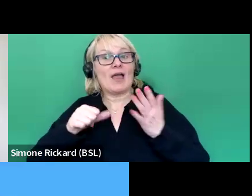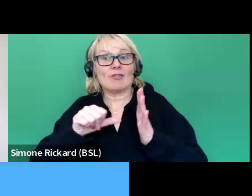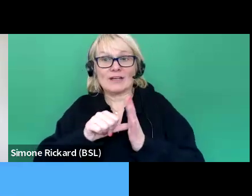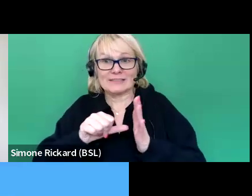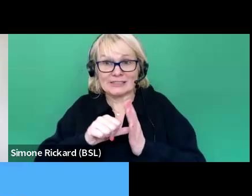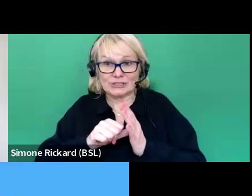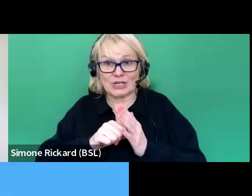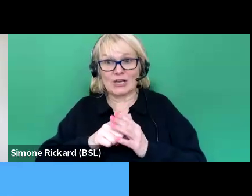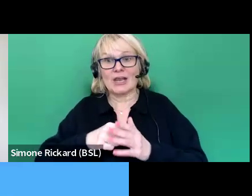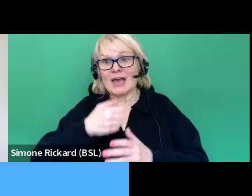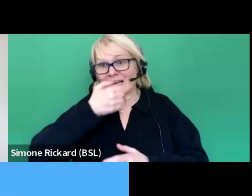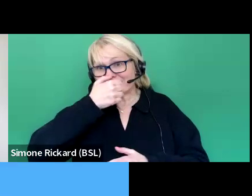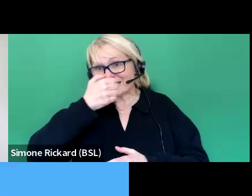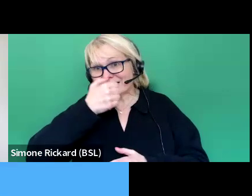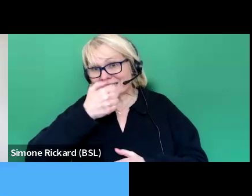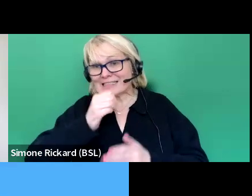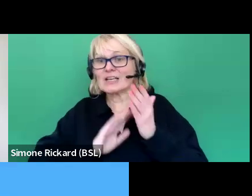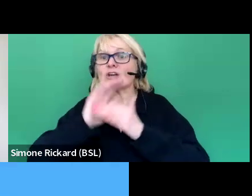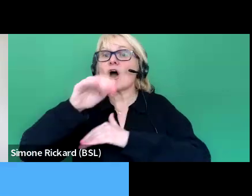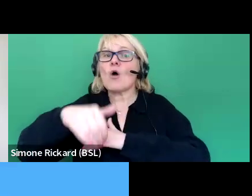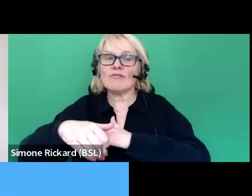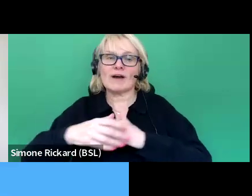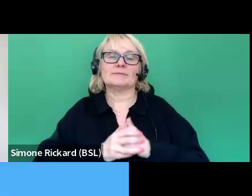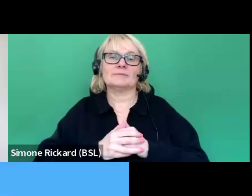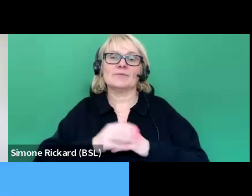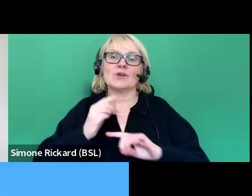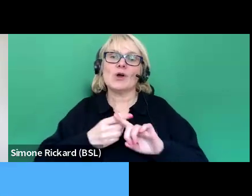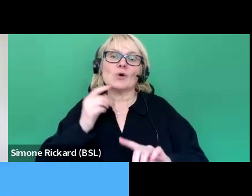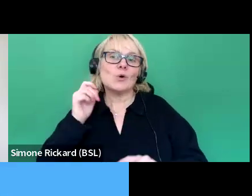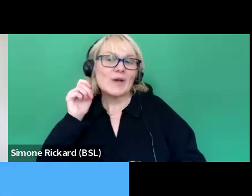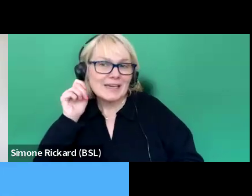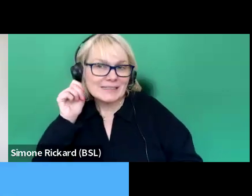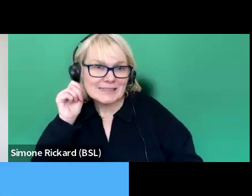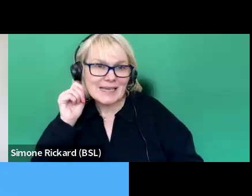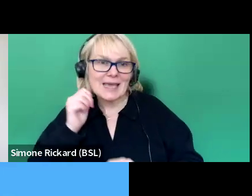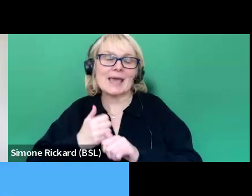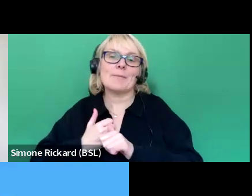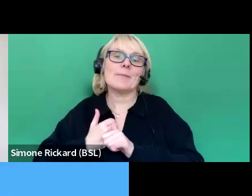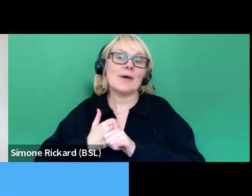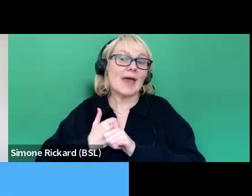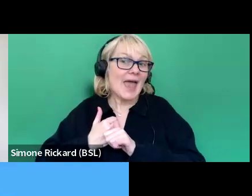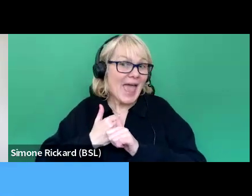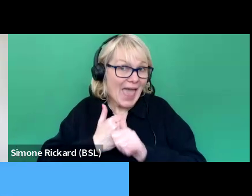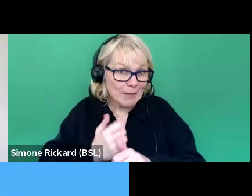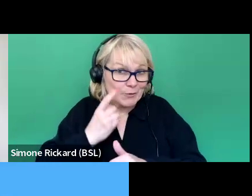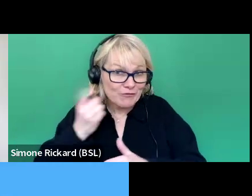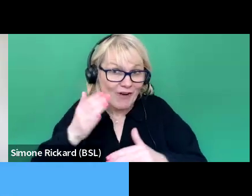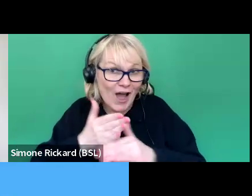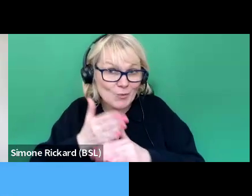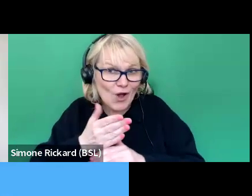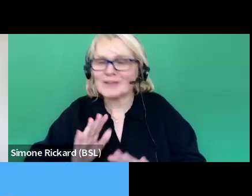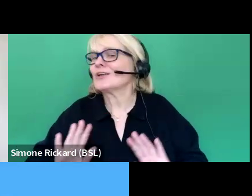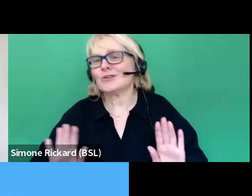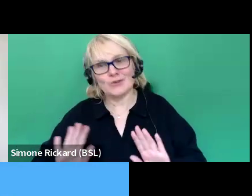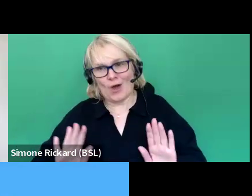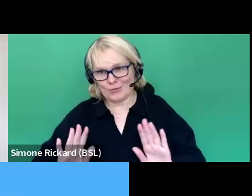old or over. Here's a quick tip. Access to Work doesn't help you get work that is accessible. It is there to support you at work,